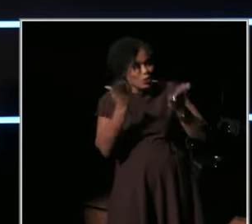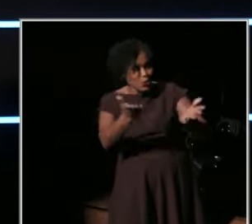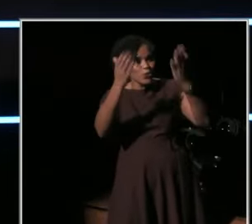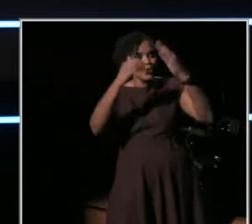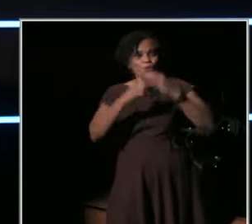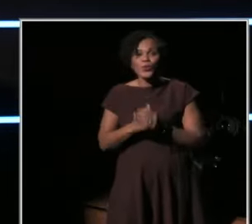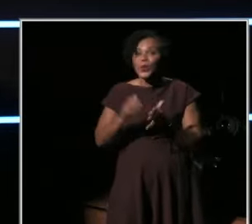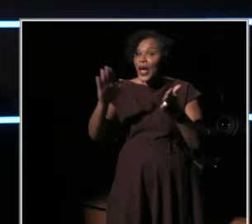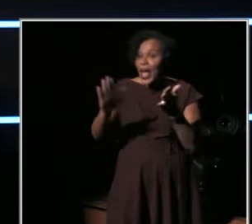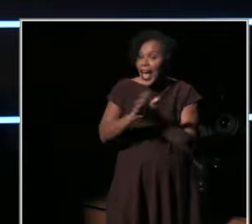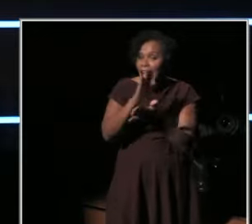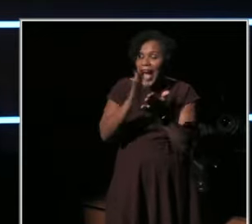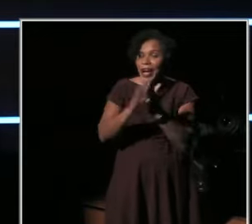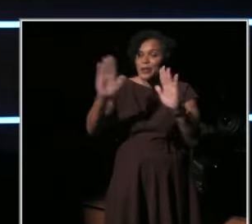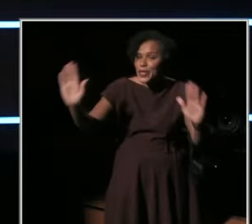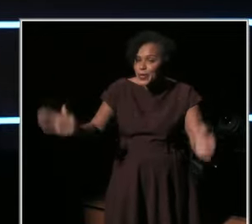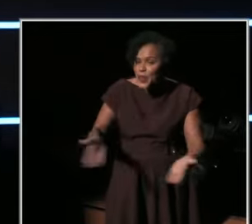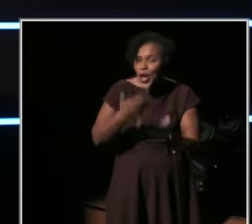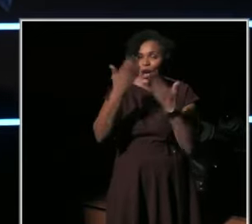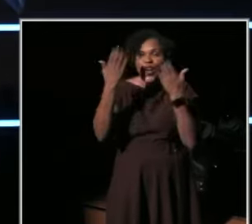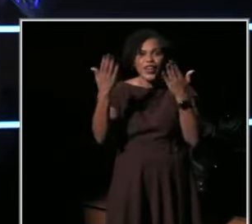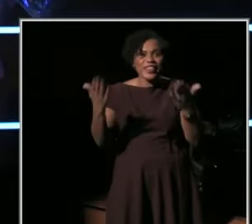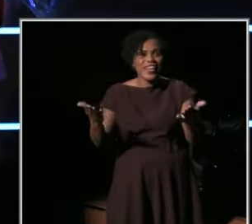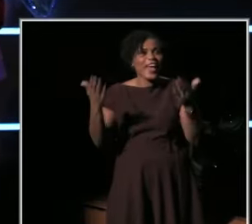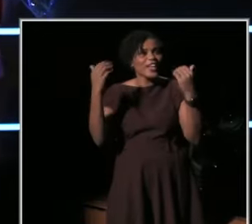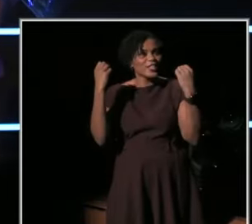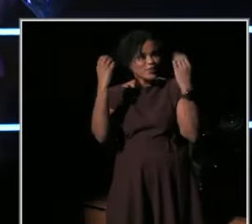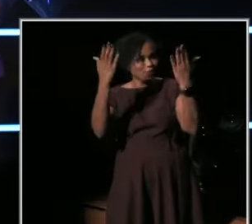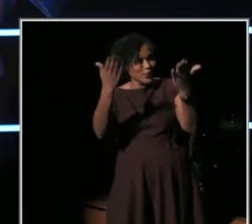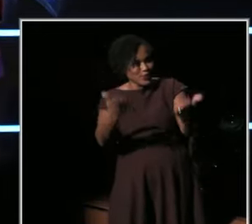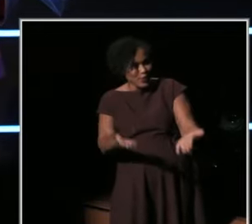birthday to you. Happy birthday.